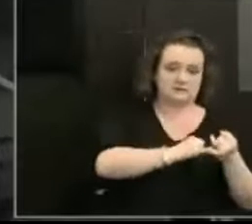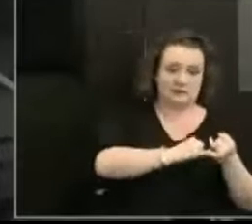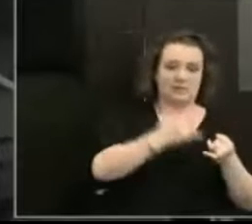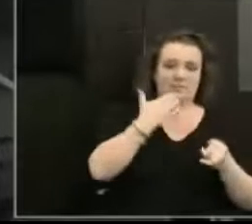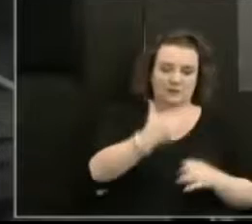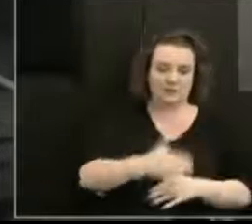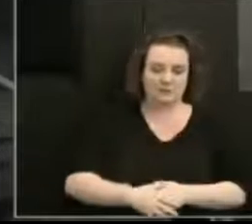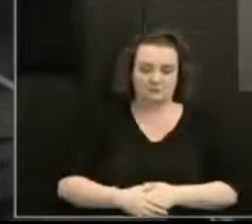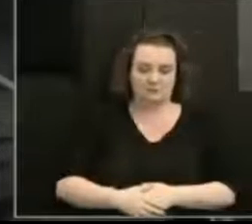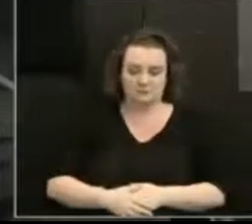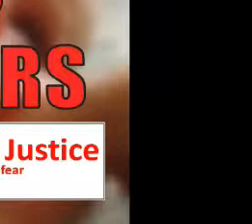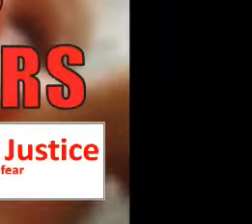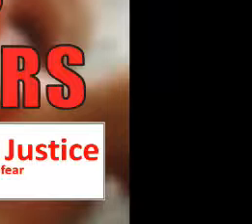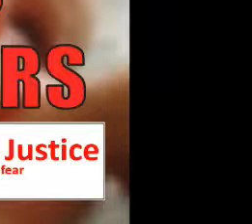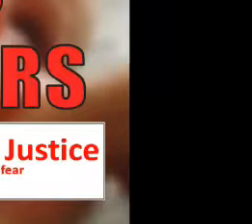Thank you.